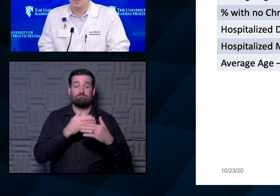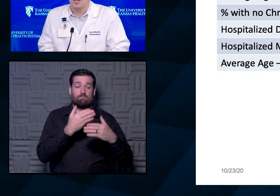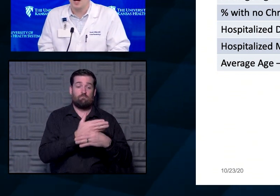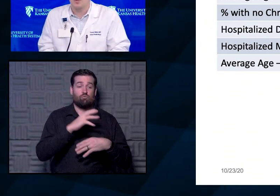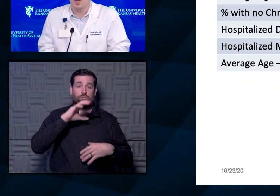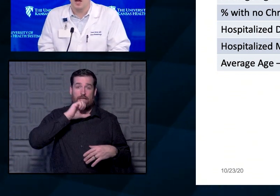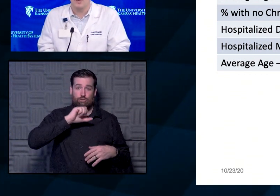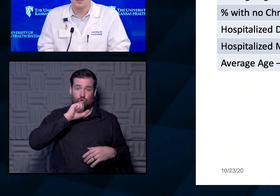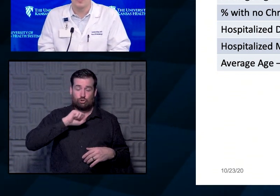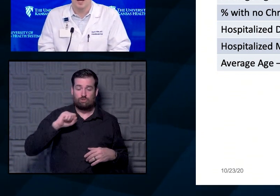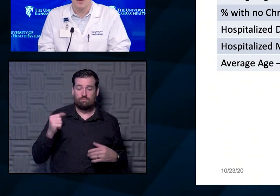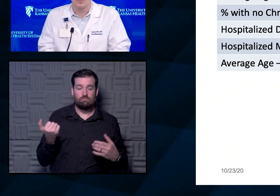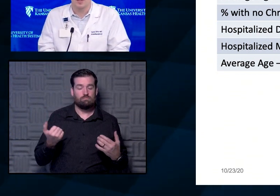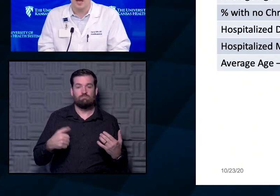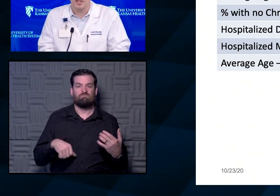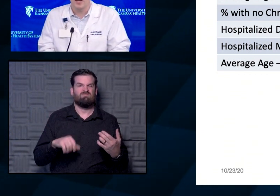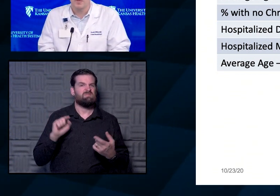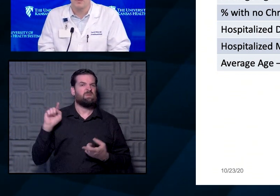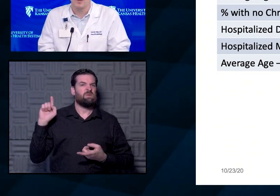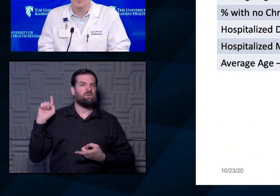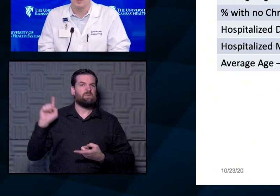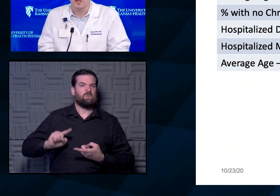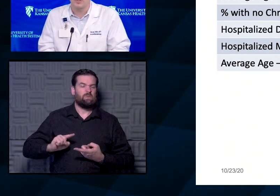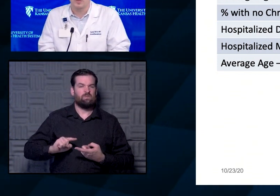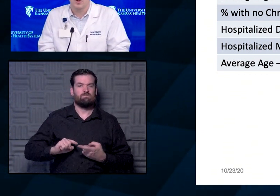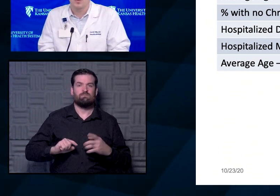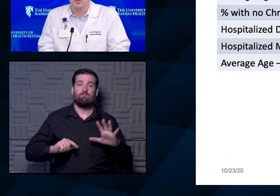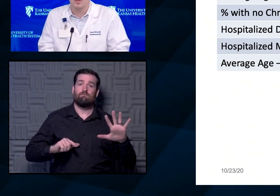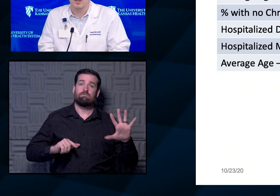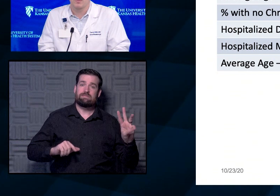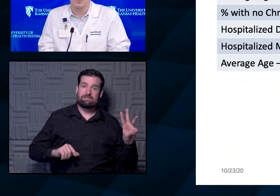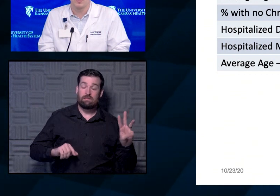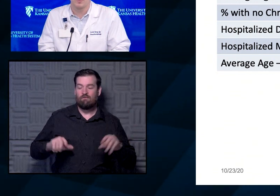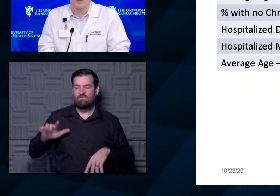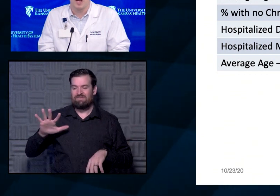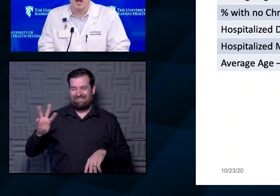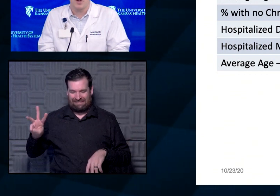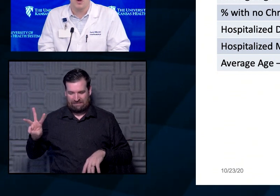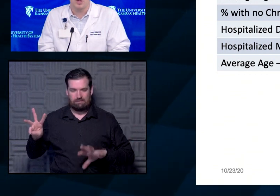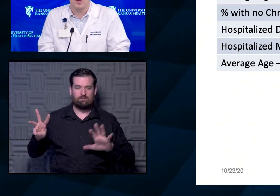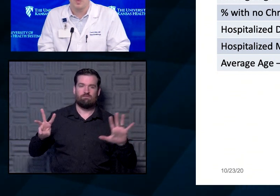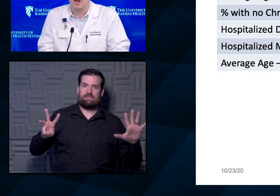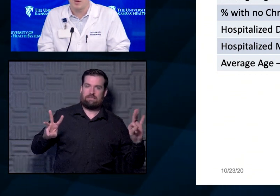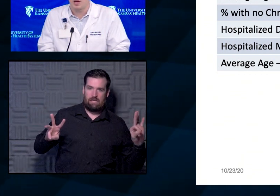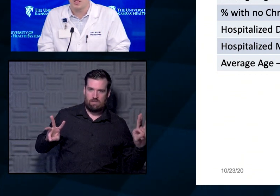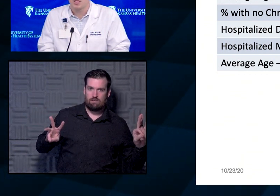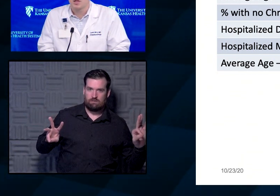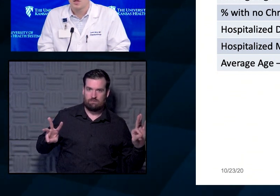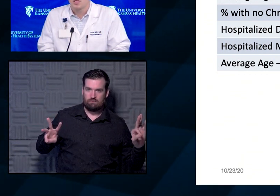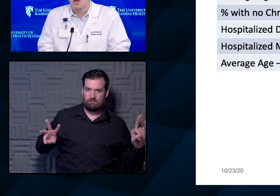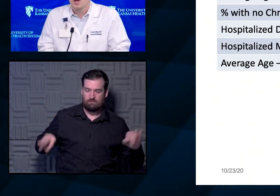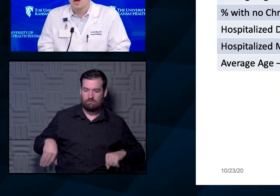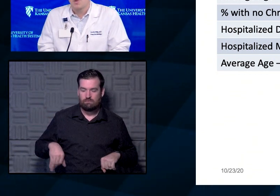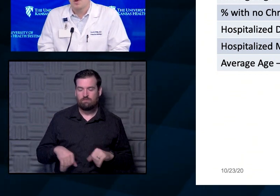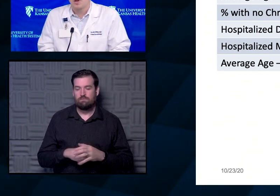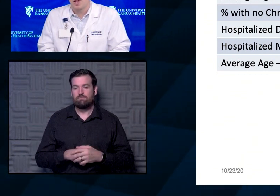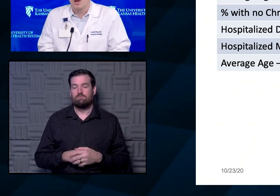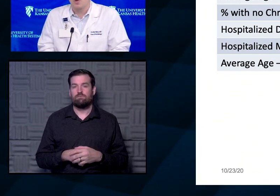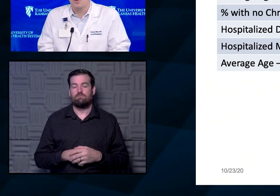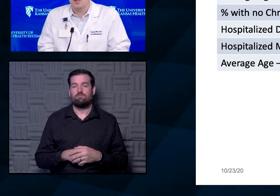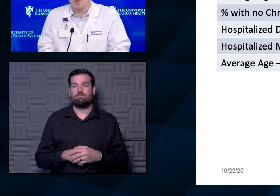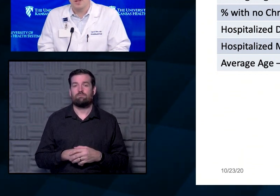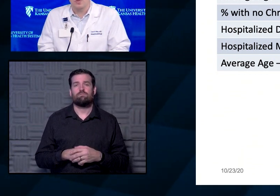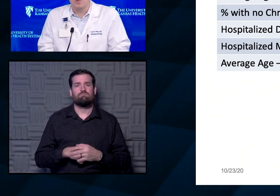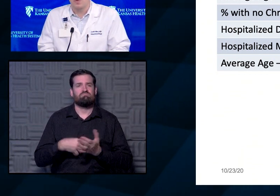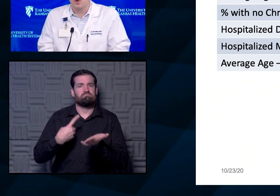age of those being hospitalized is down slightly, 56 recently versus 59 earlier in the pandemic.